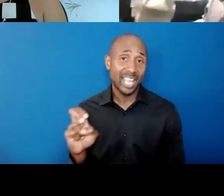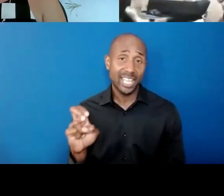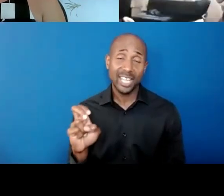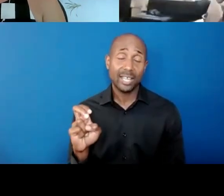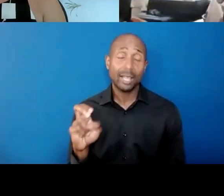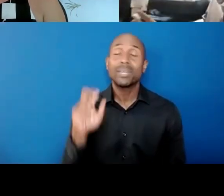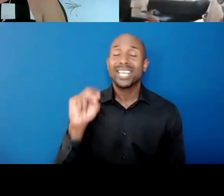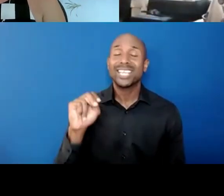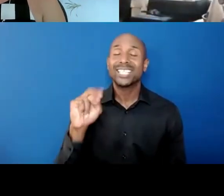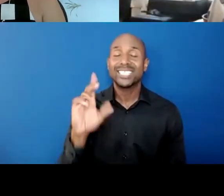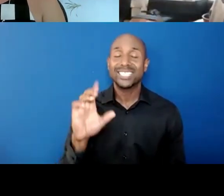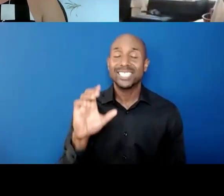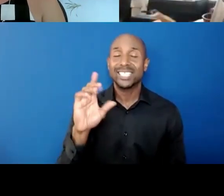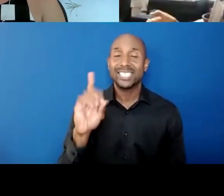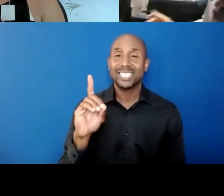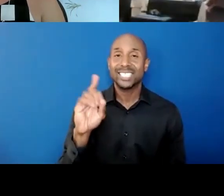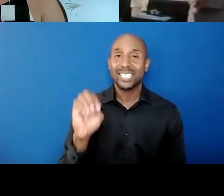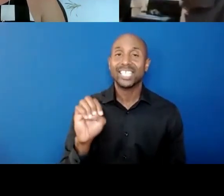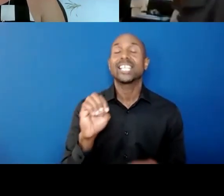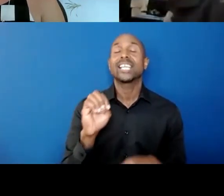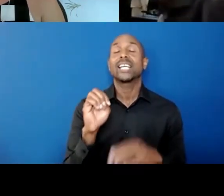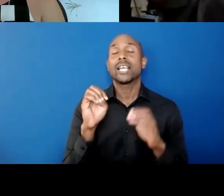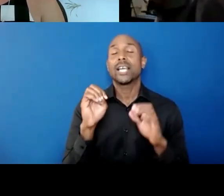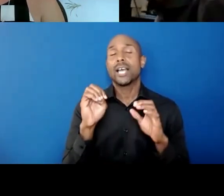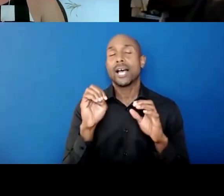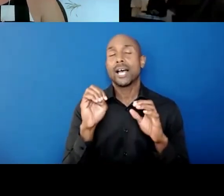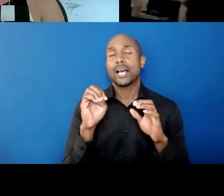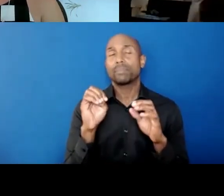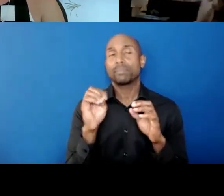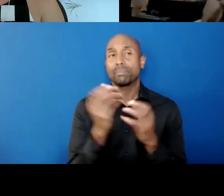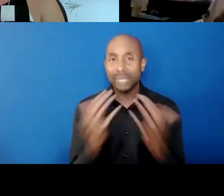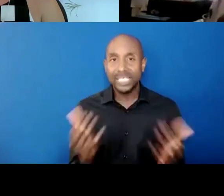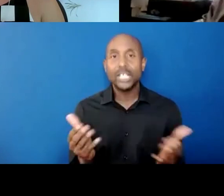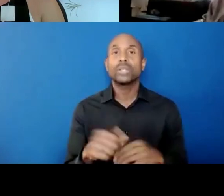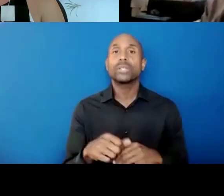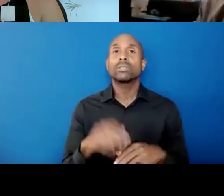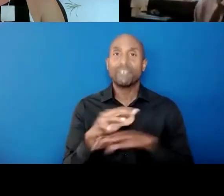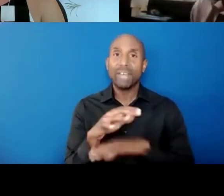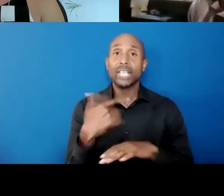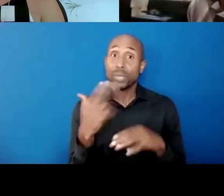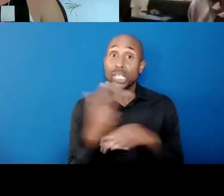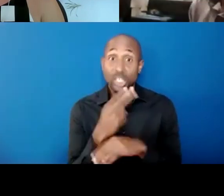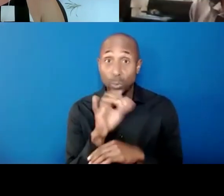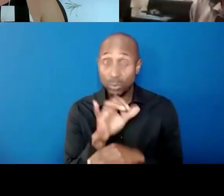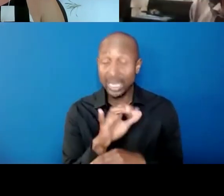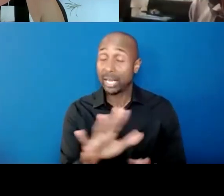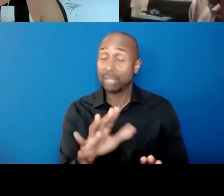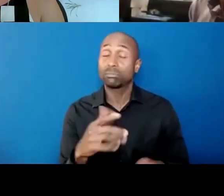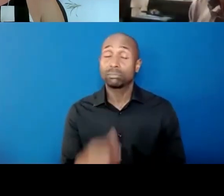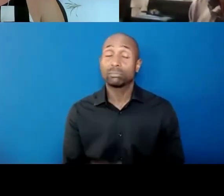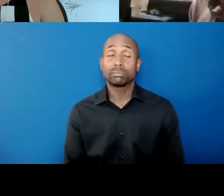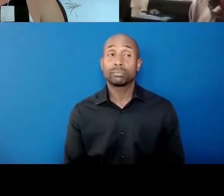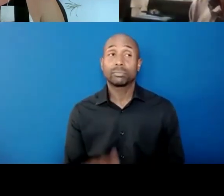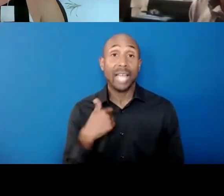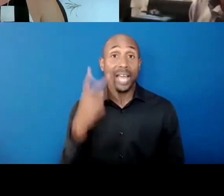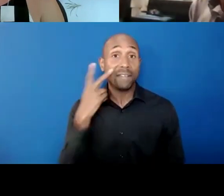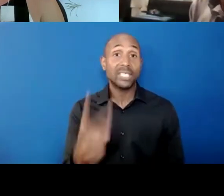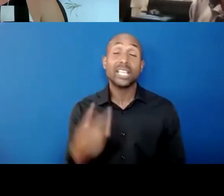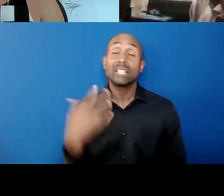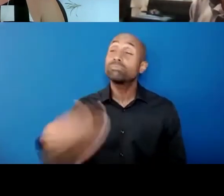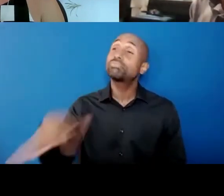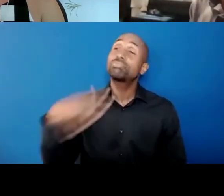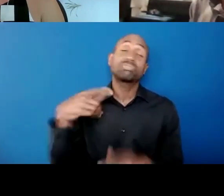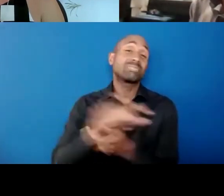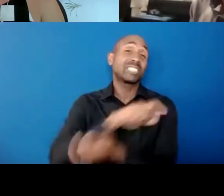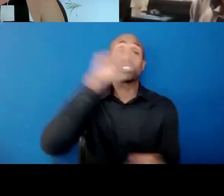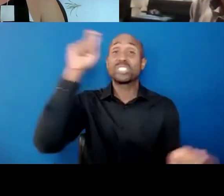and advice. And you know, I've seen sort of just I think a landmark shift, kind